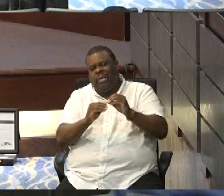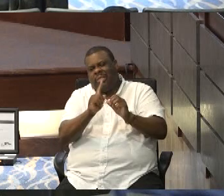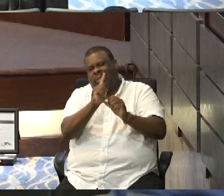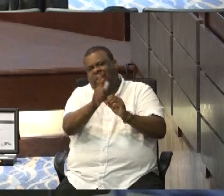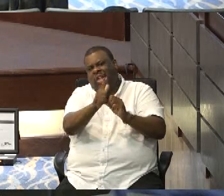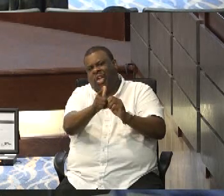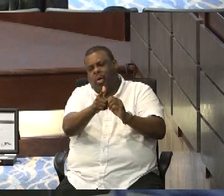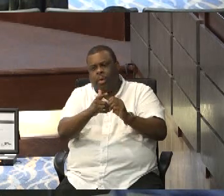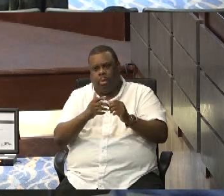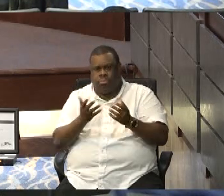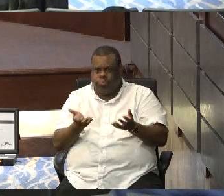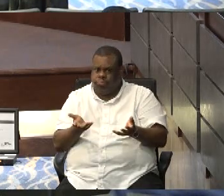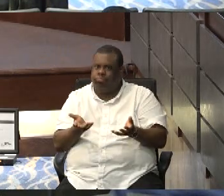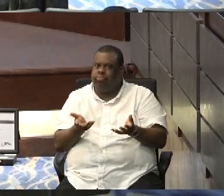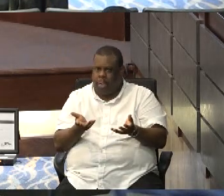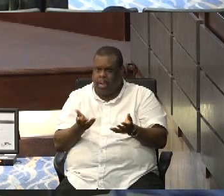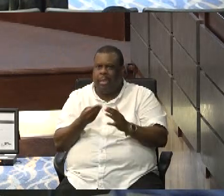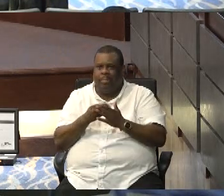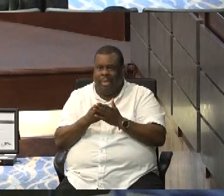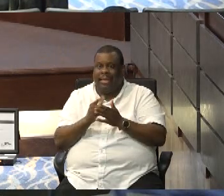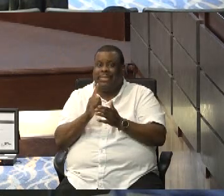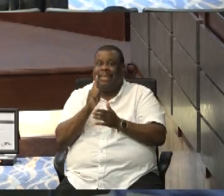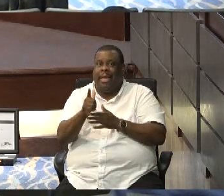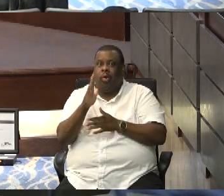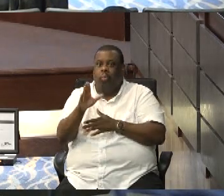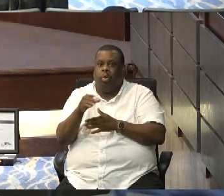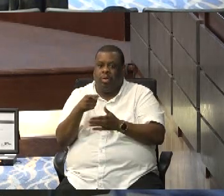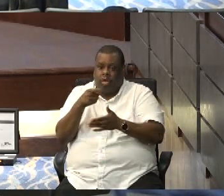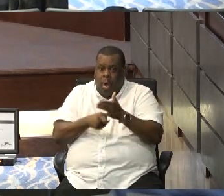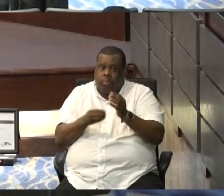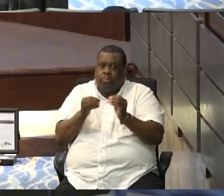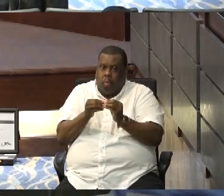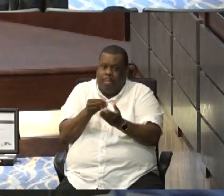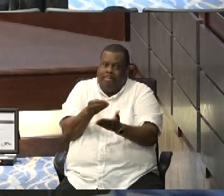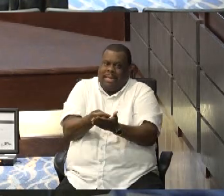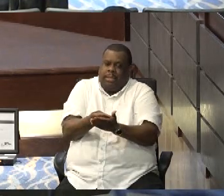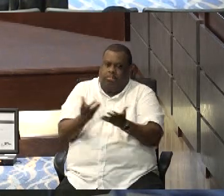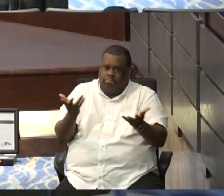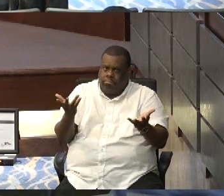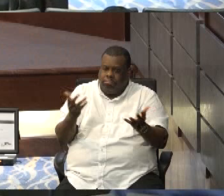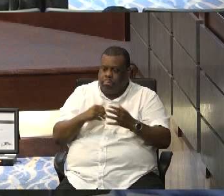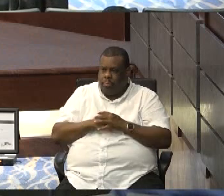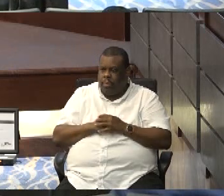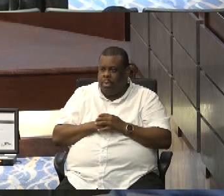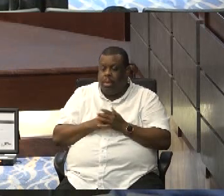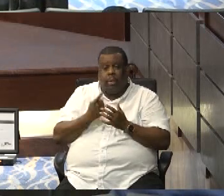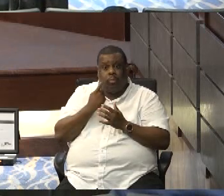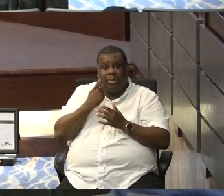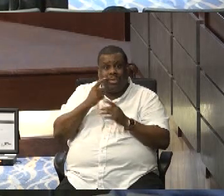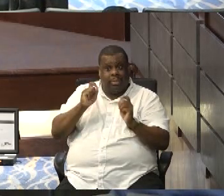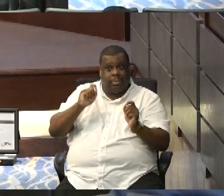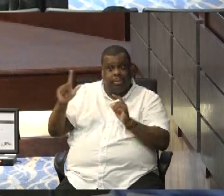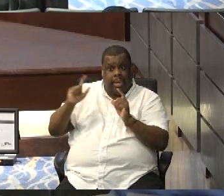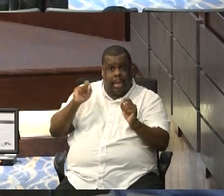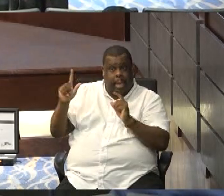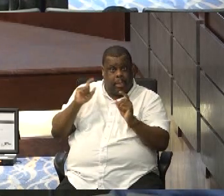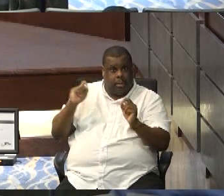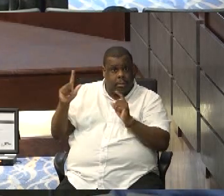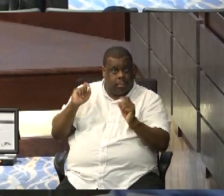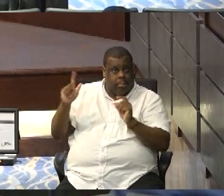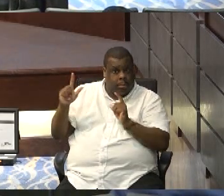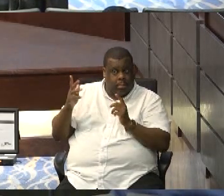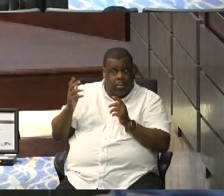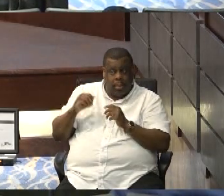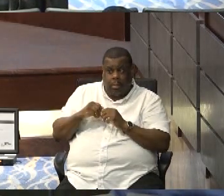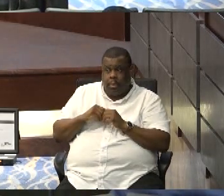infrastructure, and it ends up costing all of us more money as we go down the road. I mean, and as you've looked at the slide that presented it, the increase in